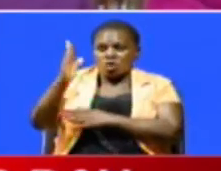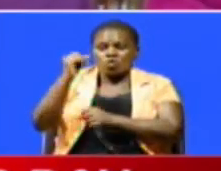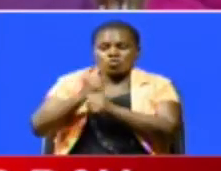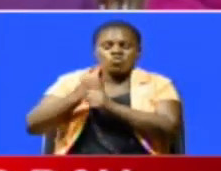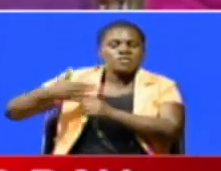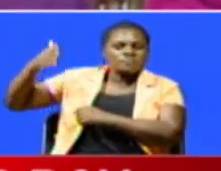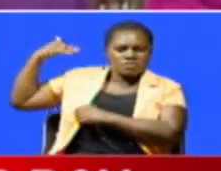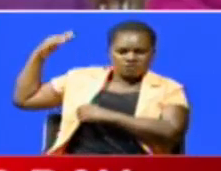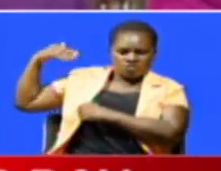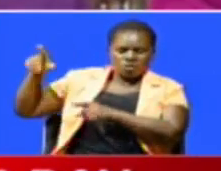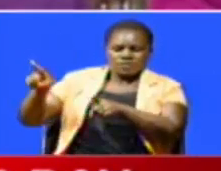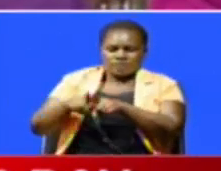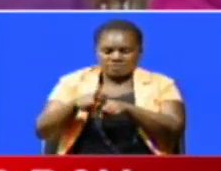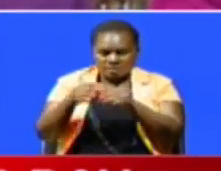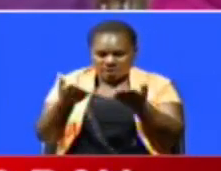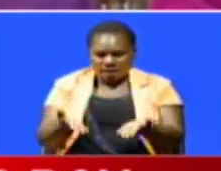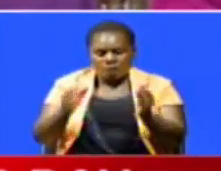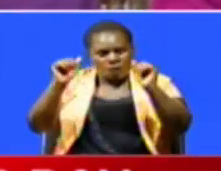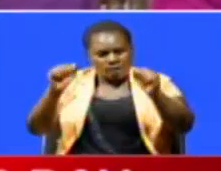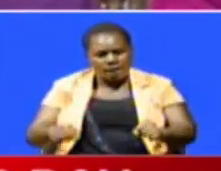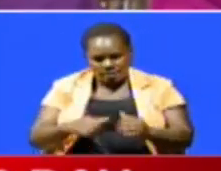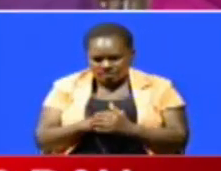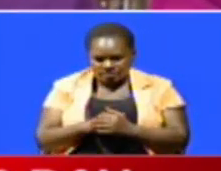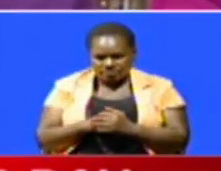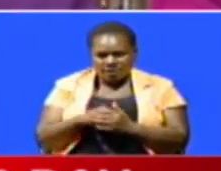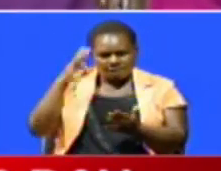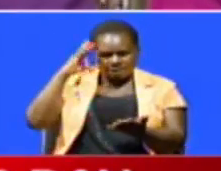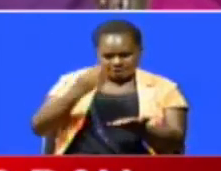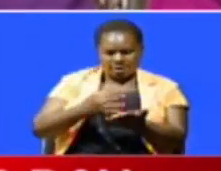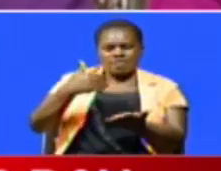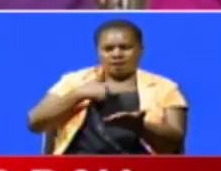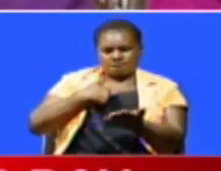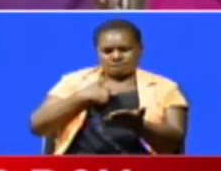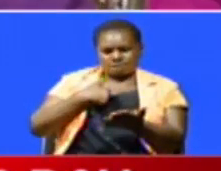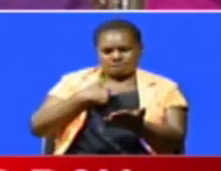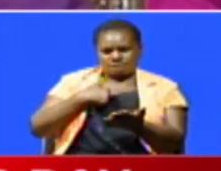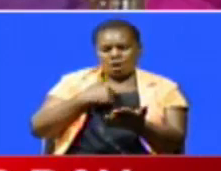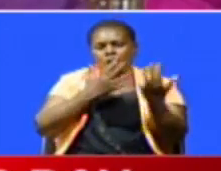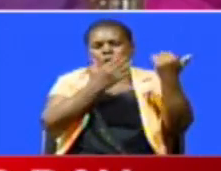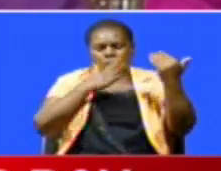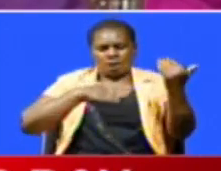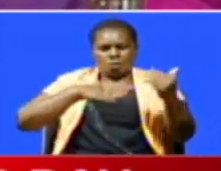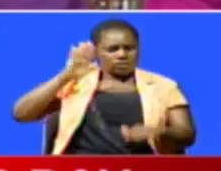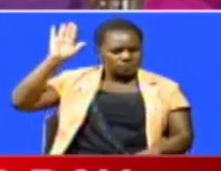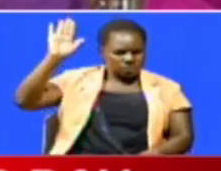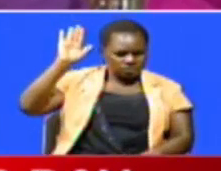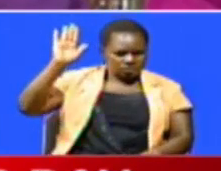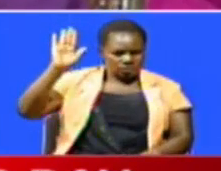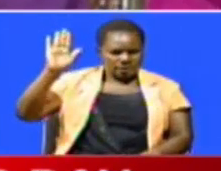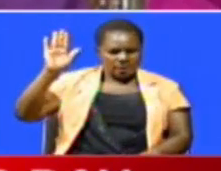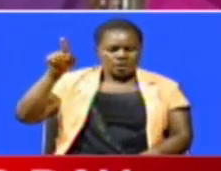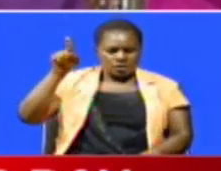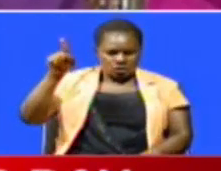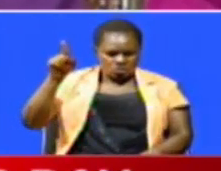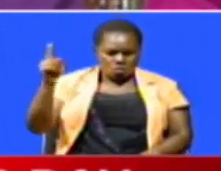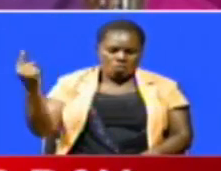it before, even this other time, Father. We have faith in you. We have put our hope in you. Heavenly Father, may